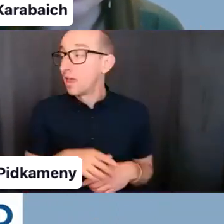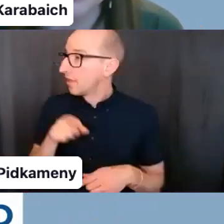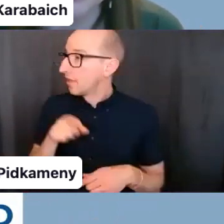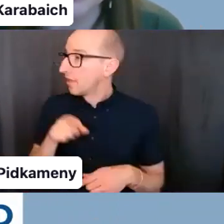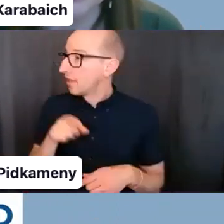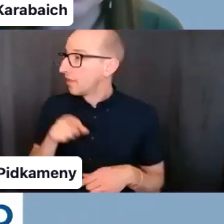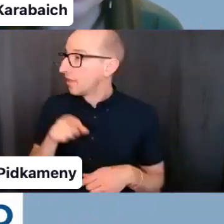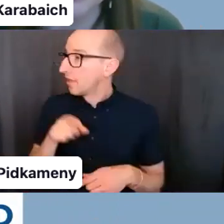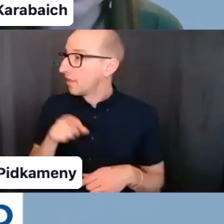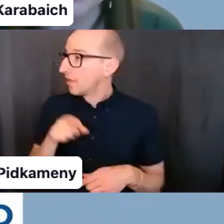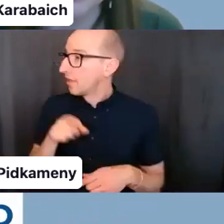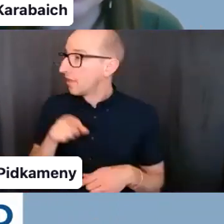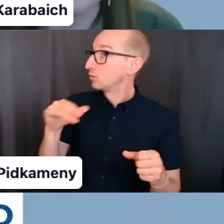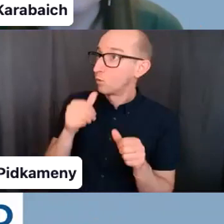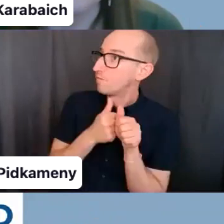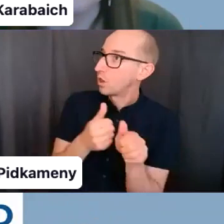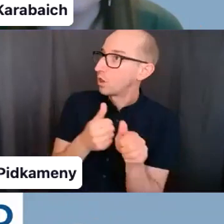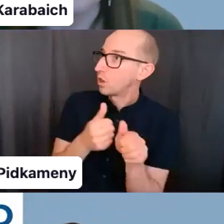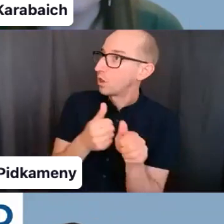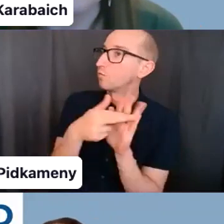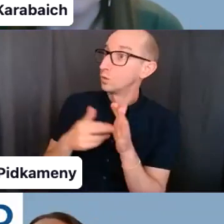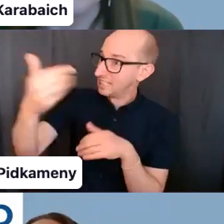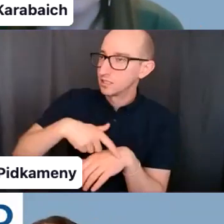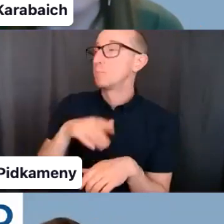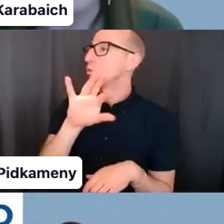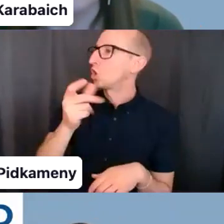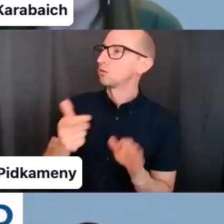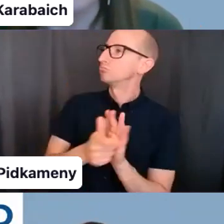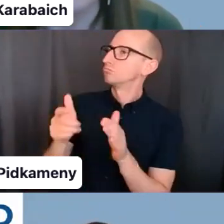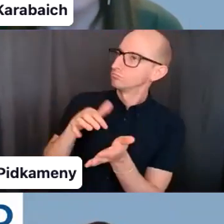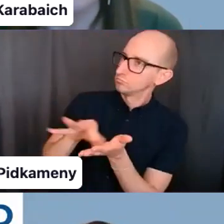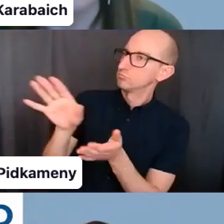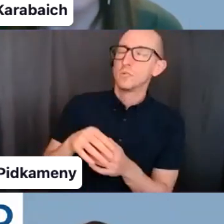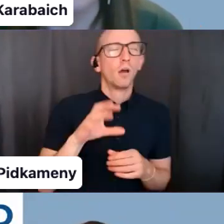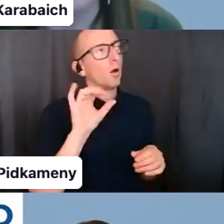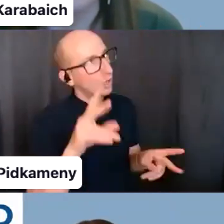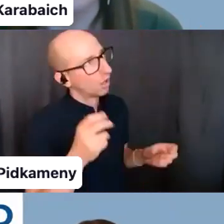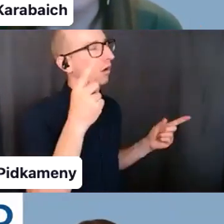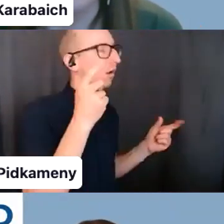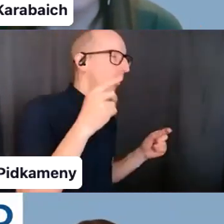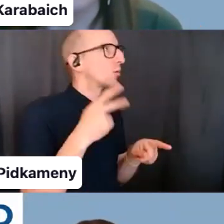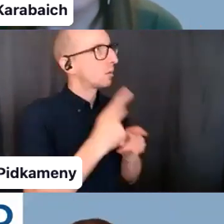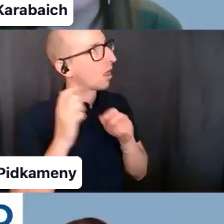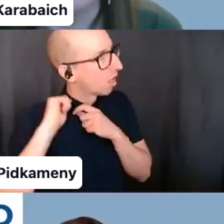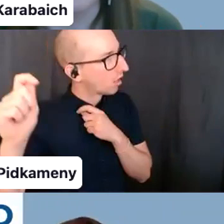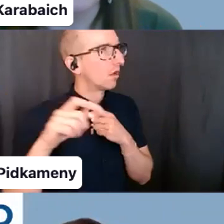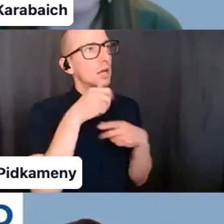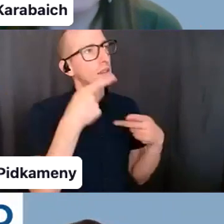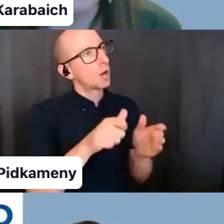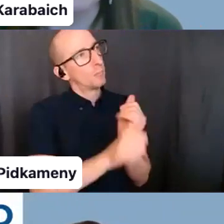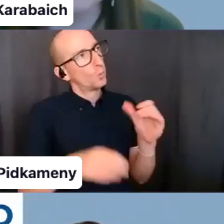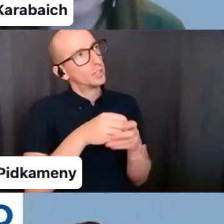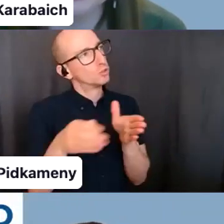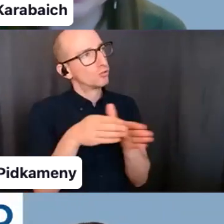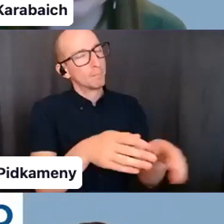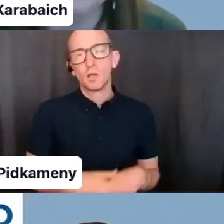these rules, your dog will not be allowed next time. Okay, I get it. I'll keep her on leash and not let her poop in the stream. Okay, thank